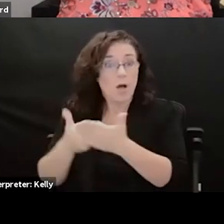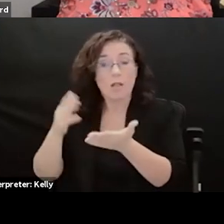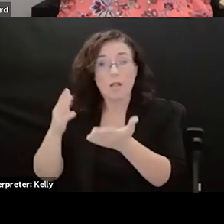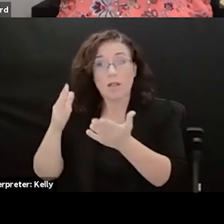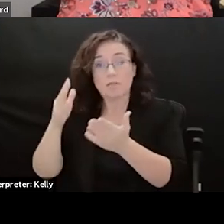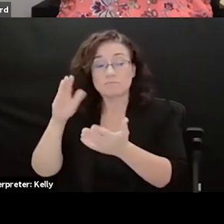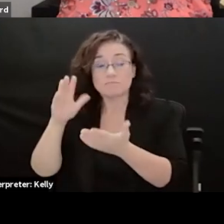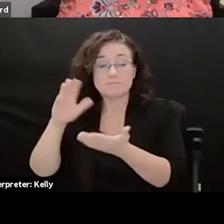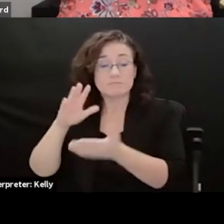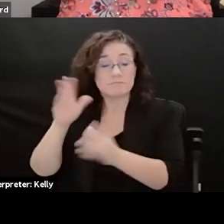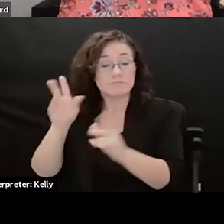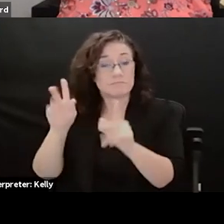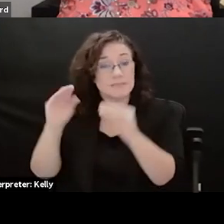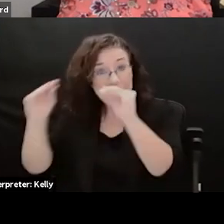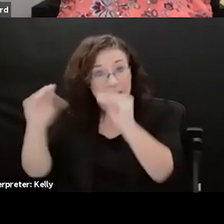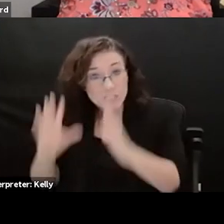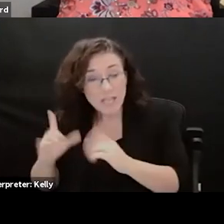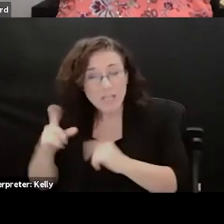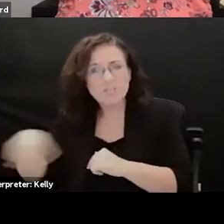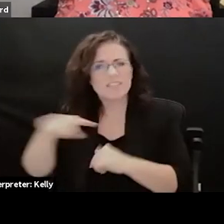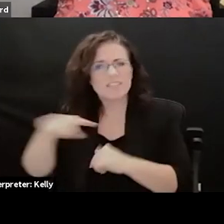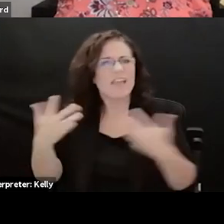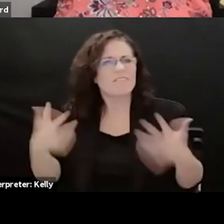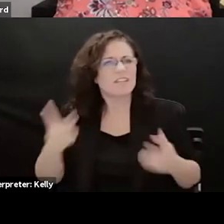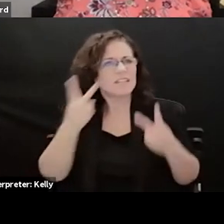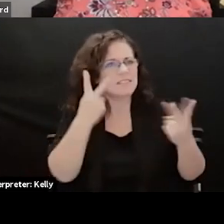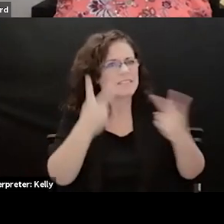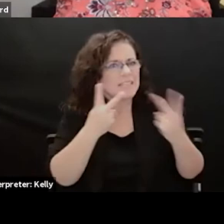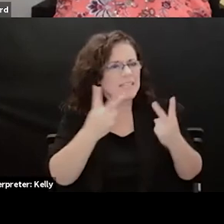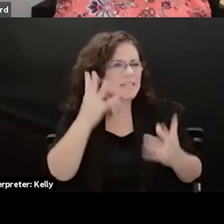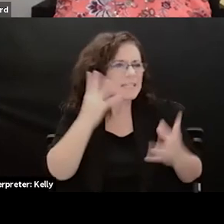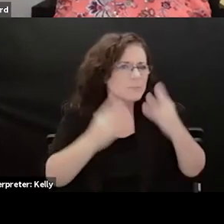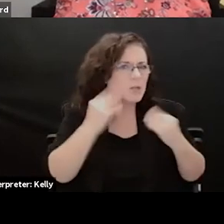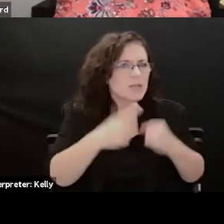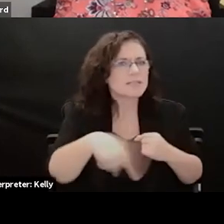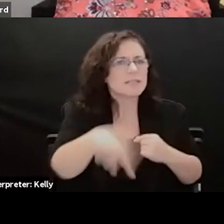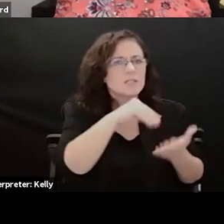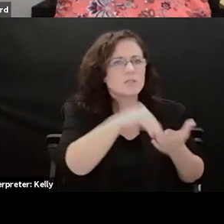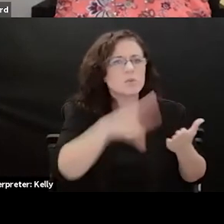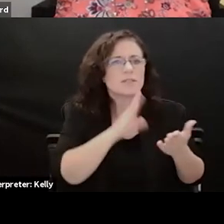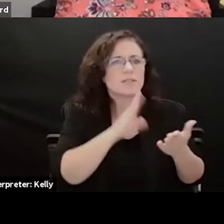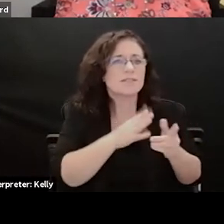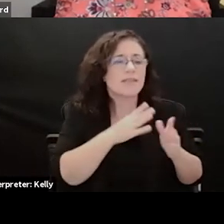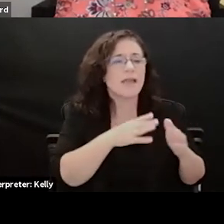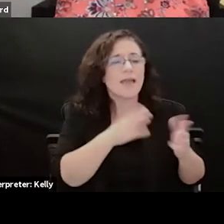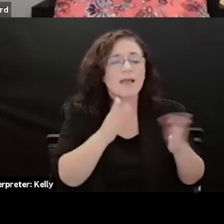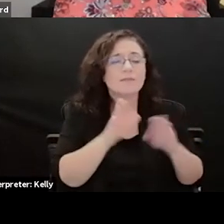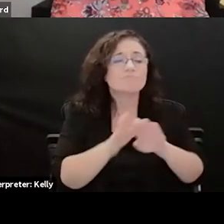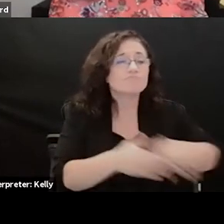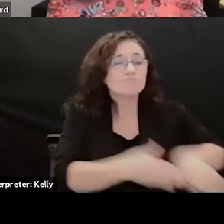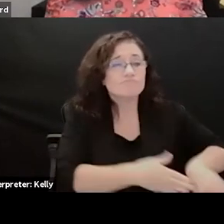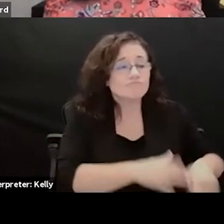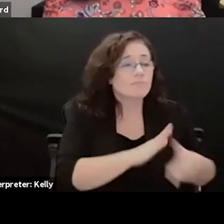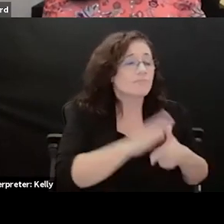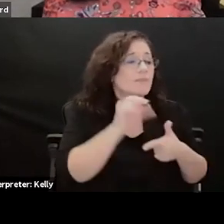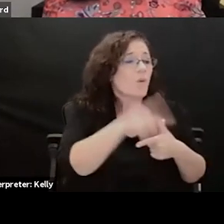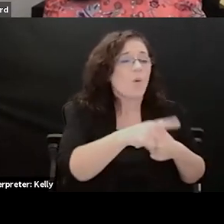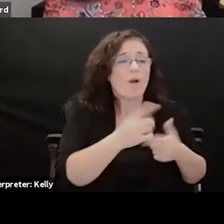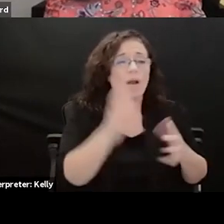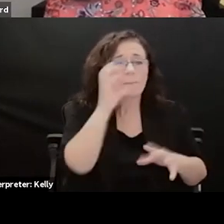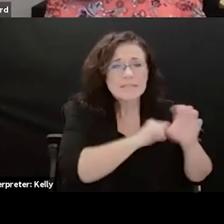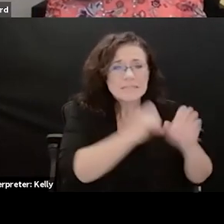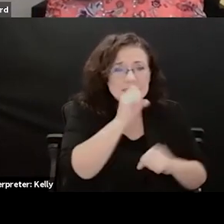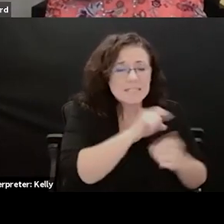opportunities have been tracked into programs that limit their choices or programs that have missed the market engaging students through culturally